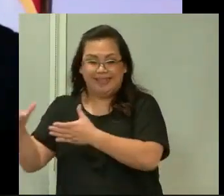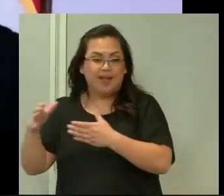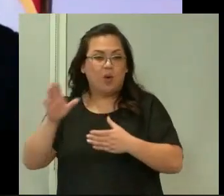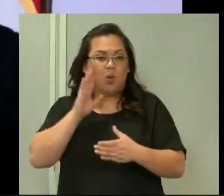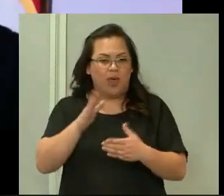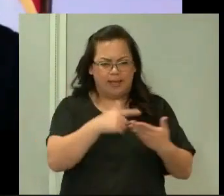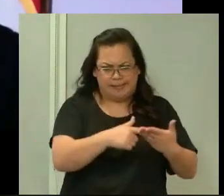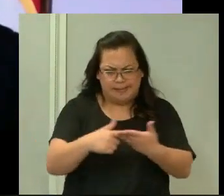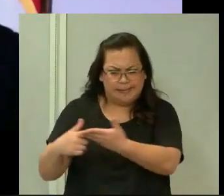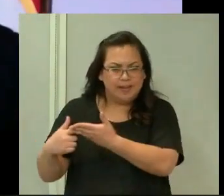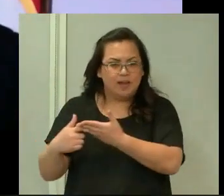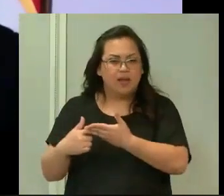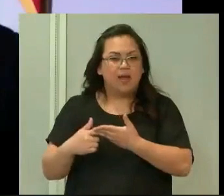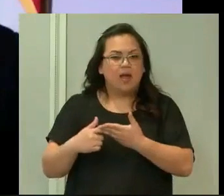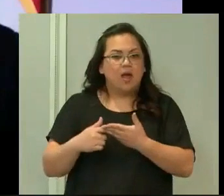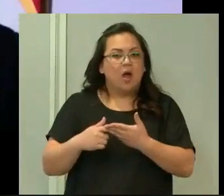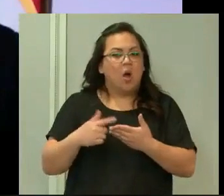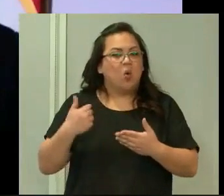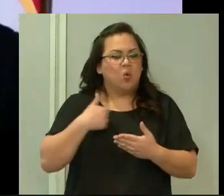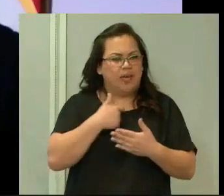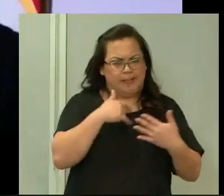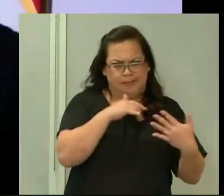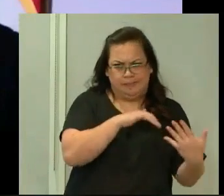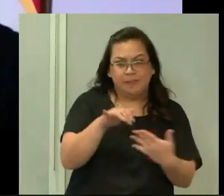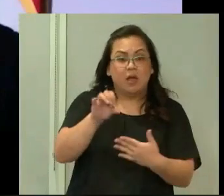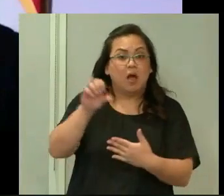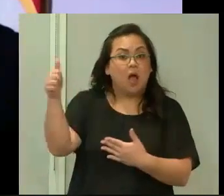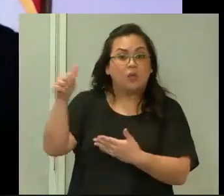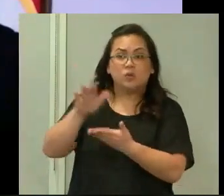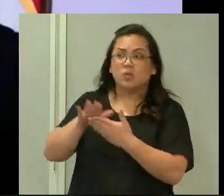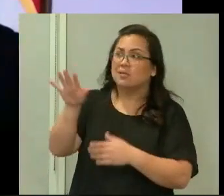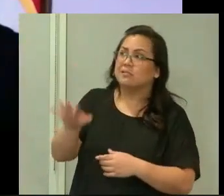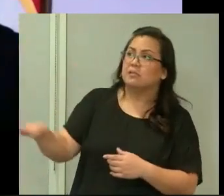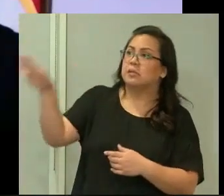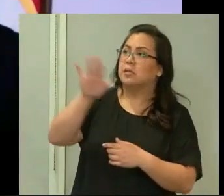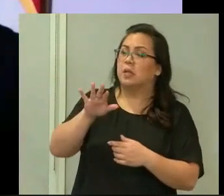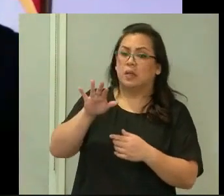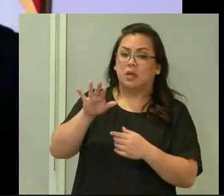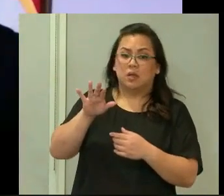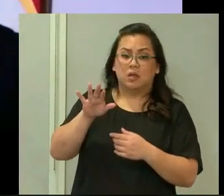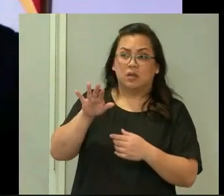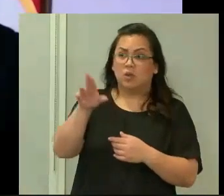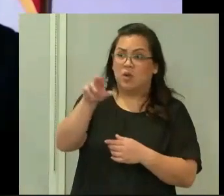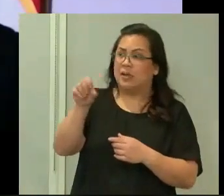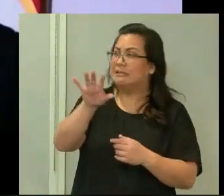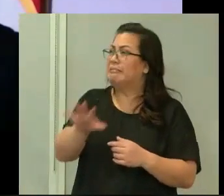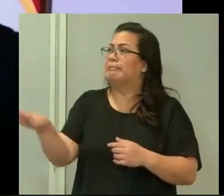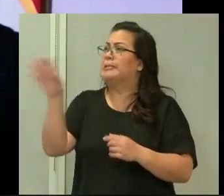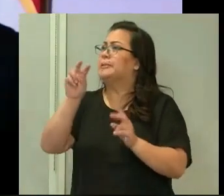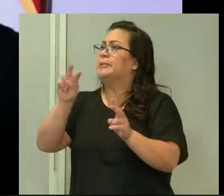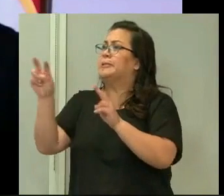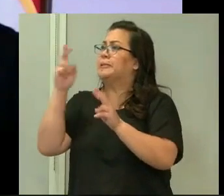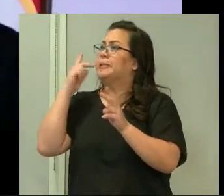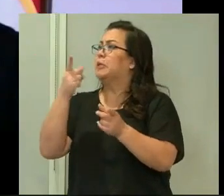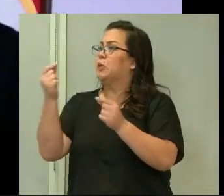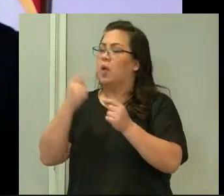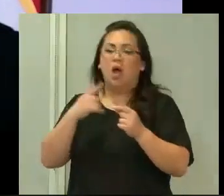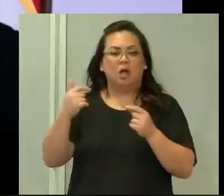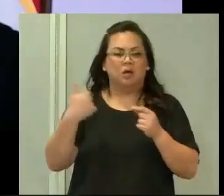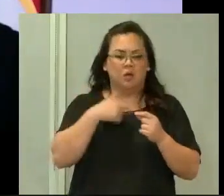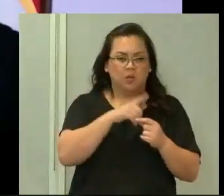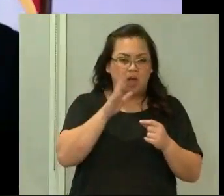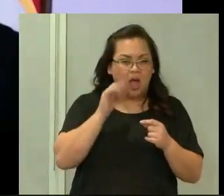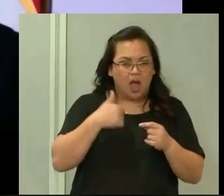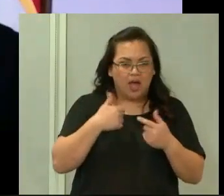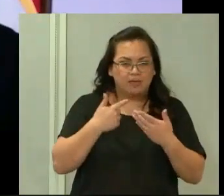to get the best thinking. We're studying what other school districts are doing across our country. I have been directly involved in